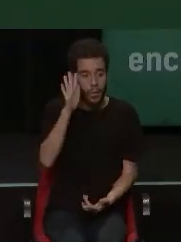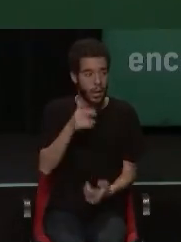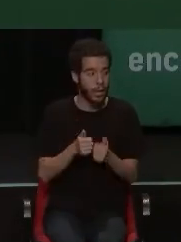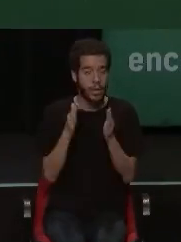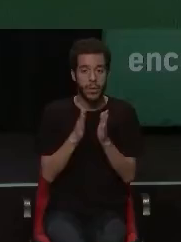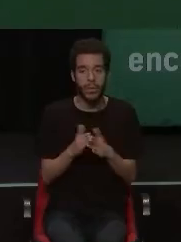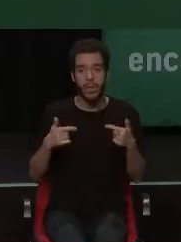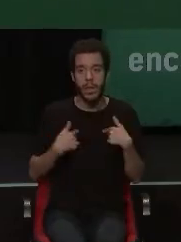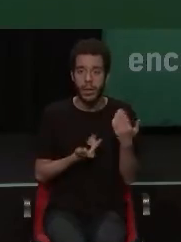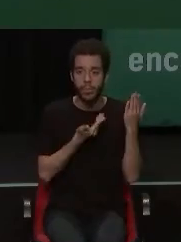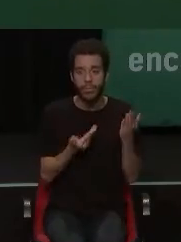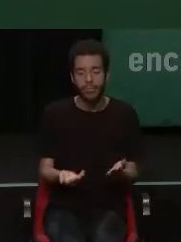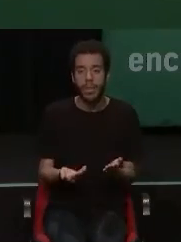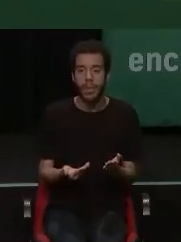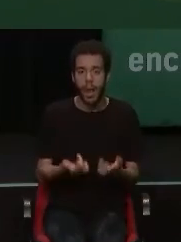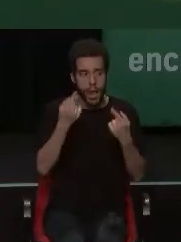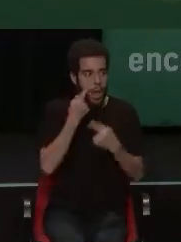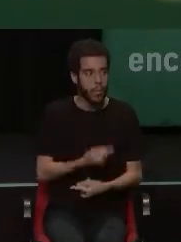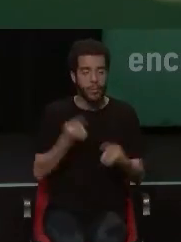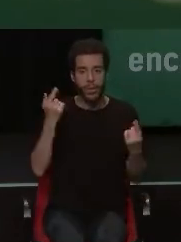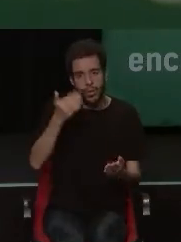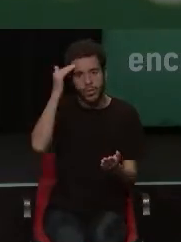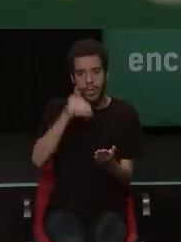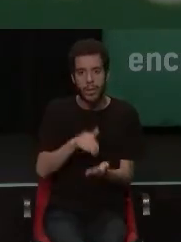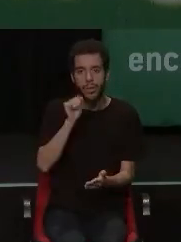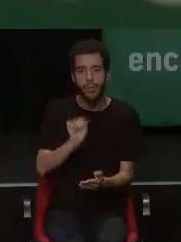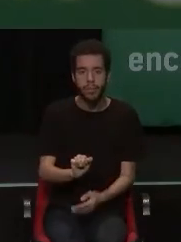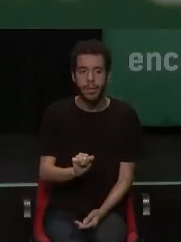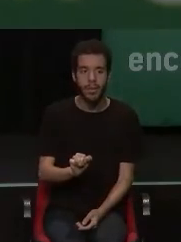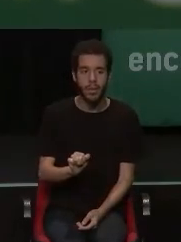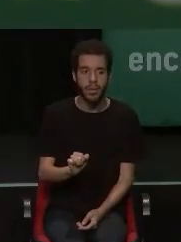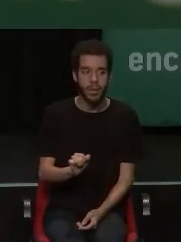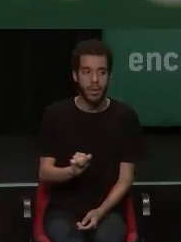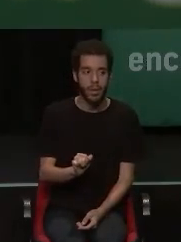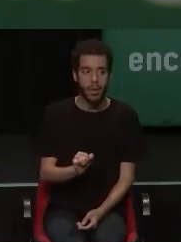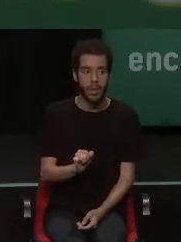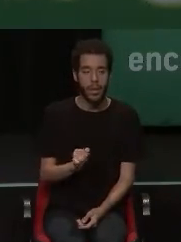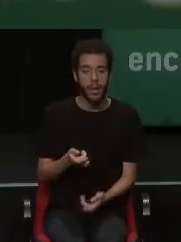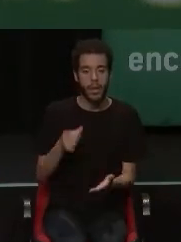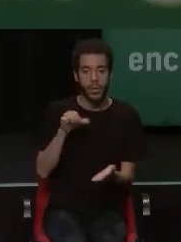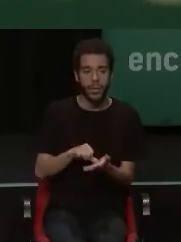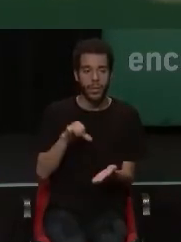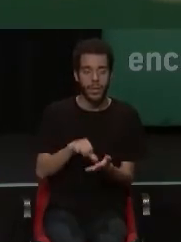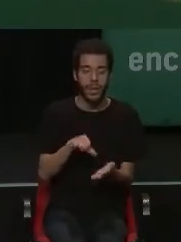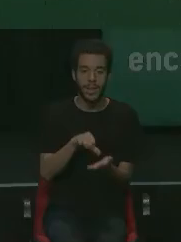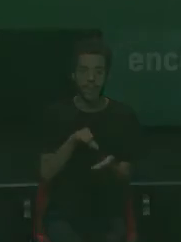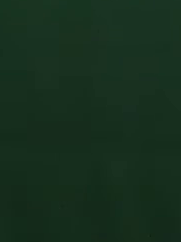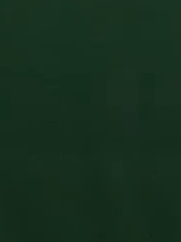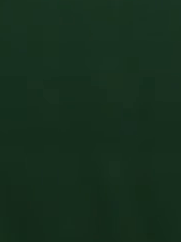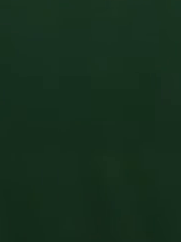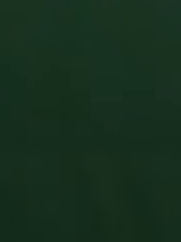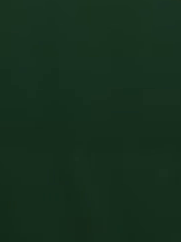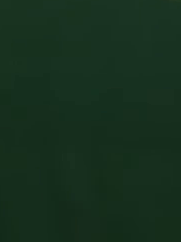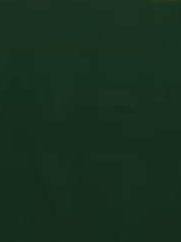Pronto, vou aqui apresentar. Good afternoon, everybody. I will present some of the results obtained